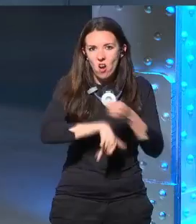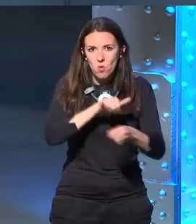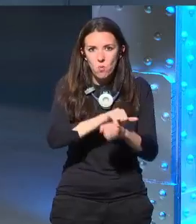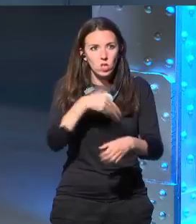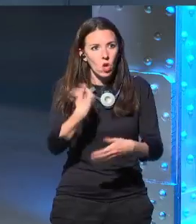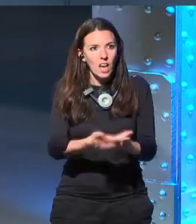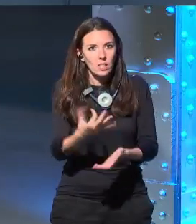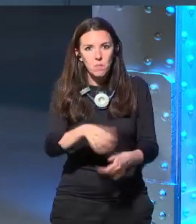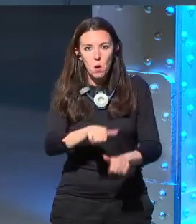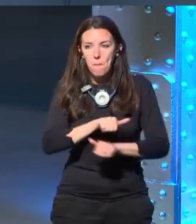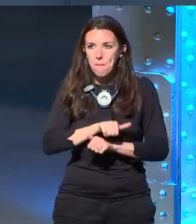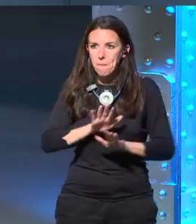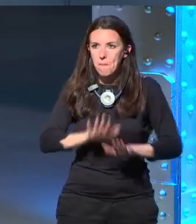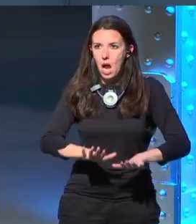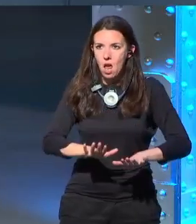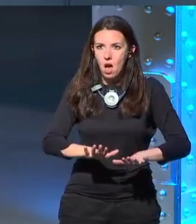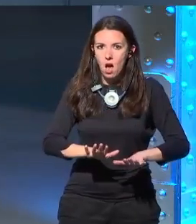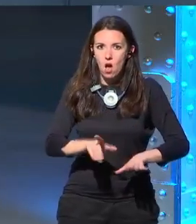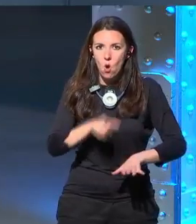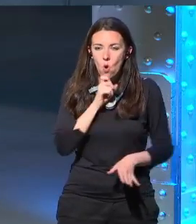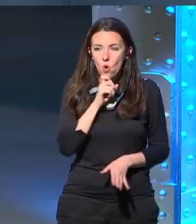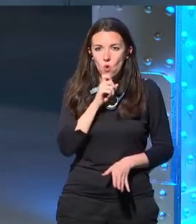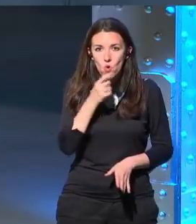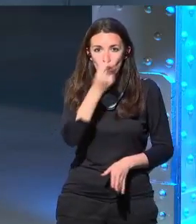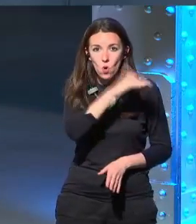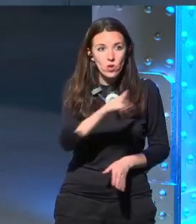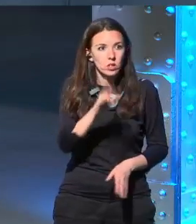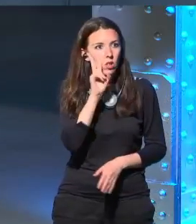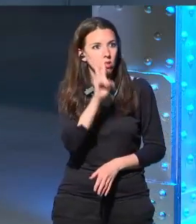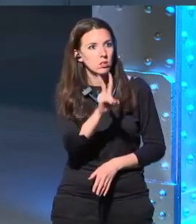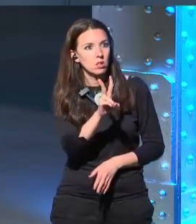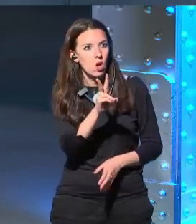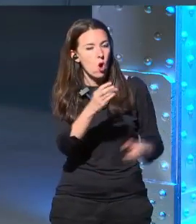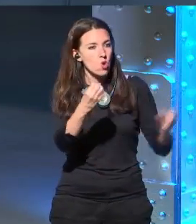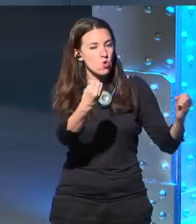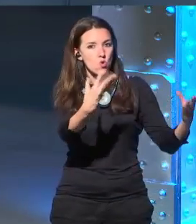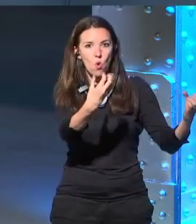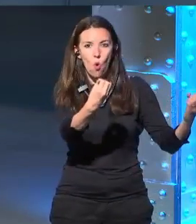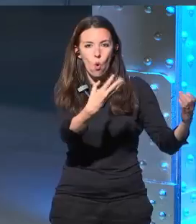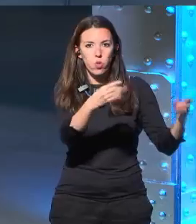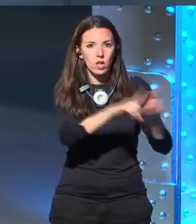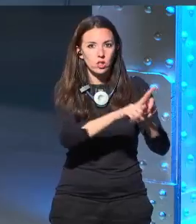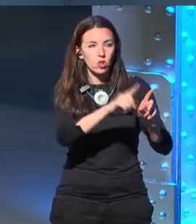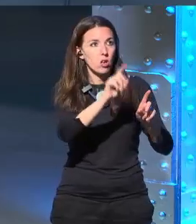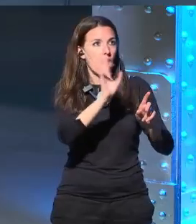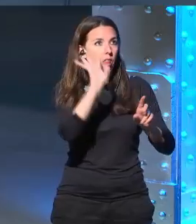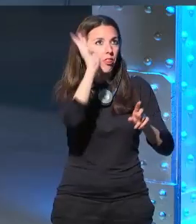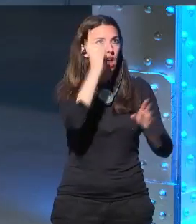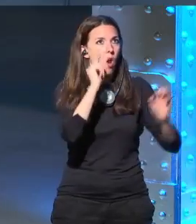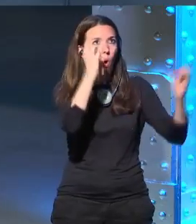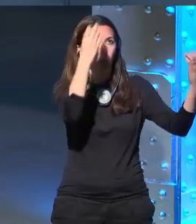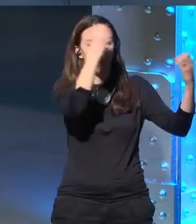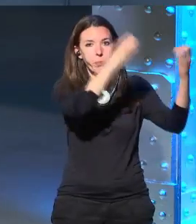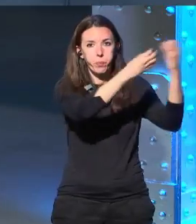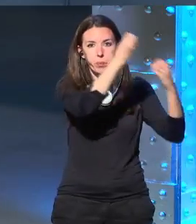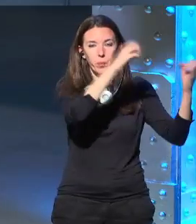the kid watches the light coming in from the skyline. But we are